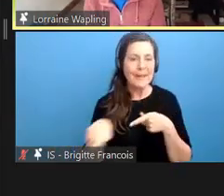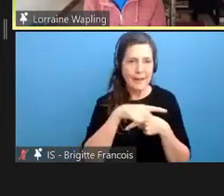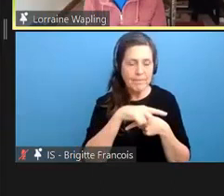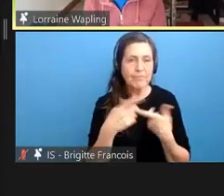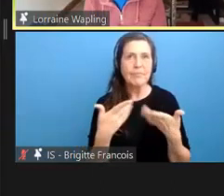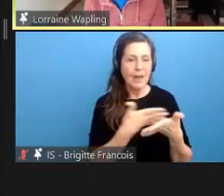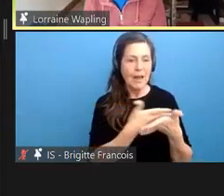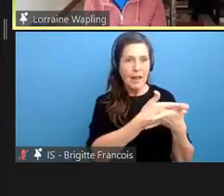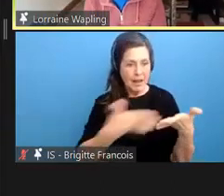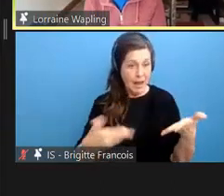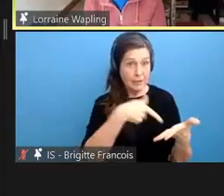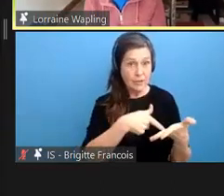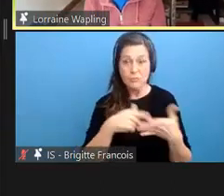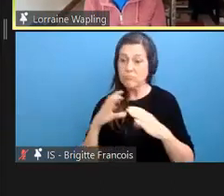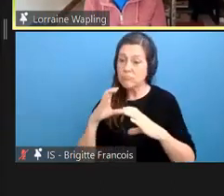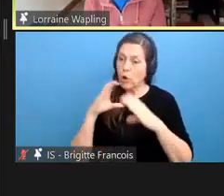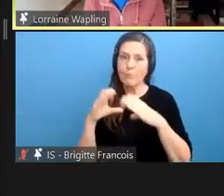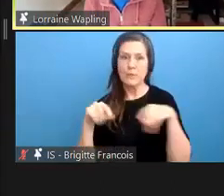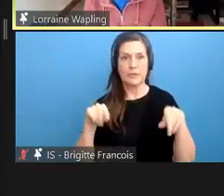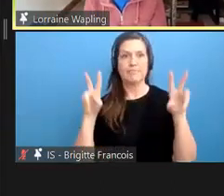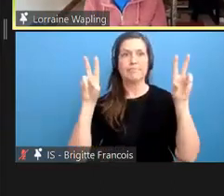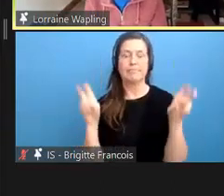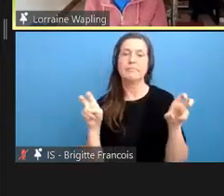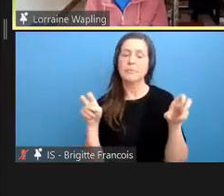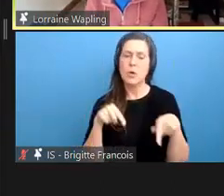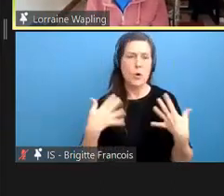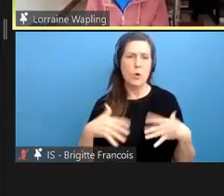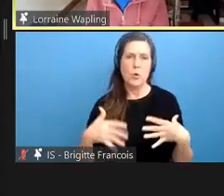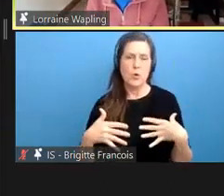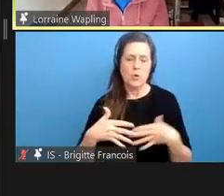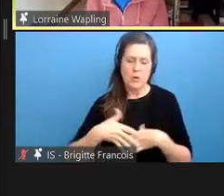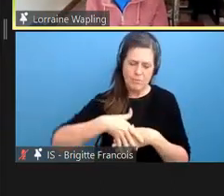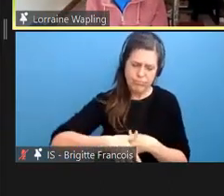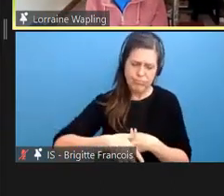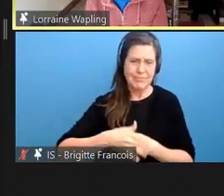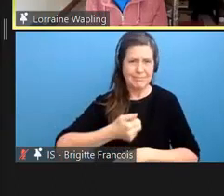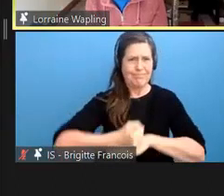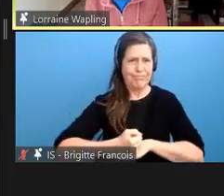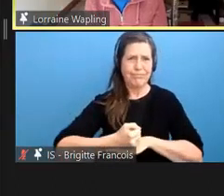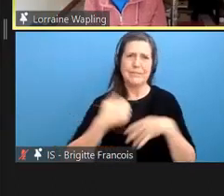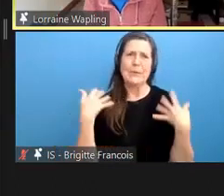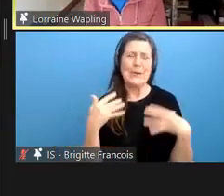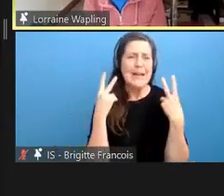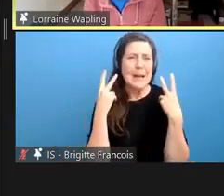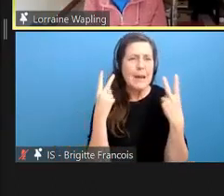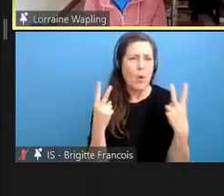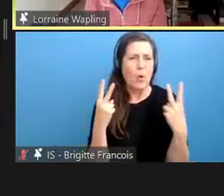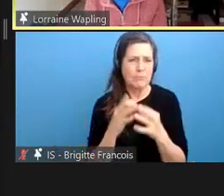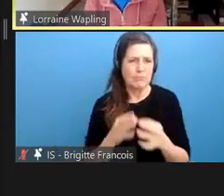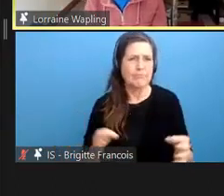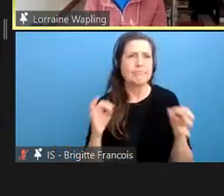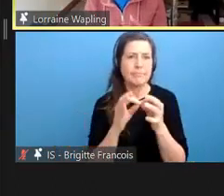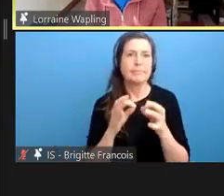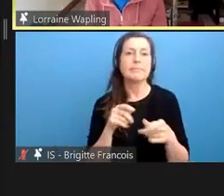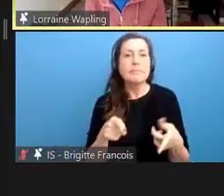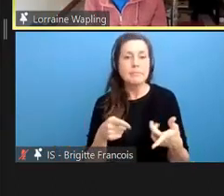communication because of the fundamental importance, really, of developing good language and communication